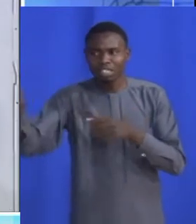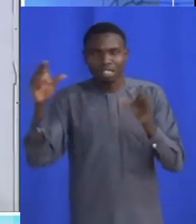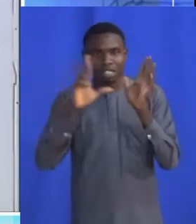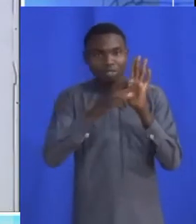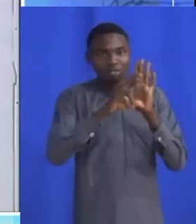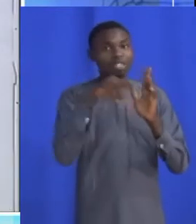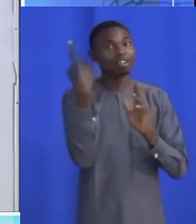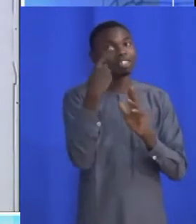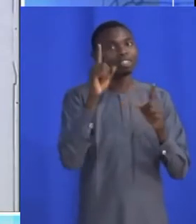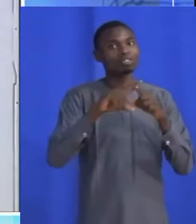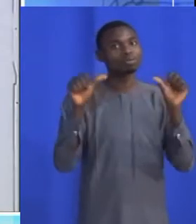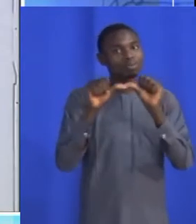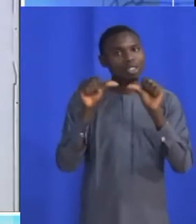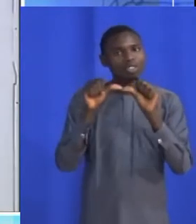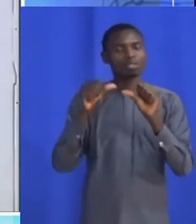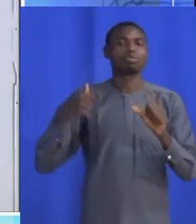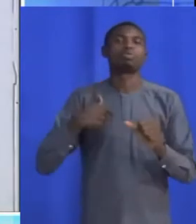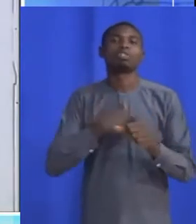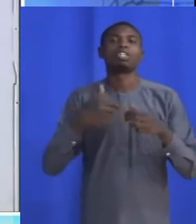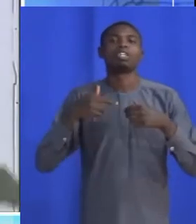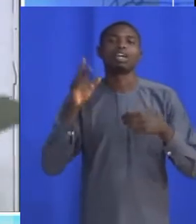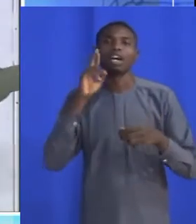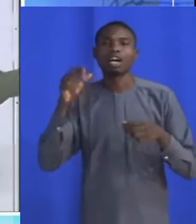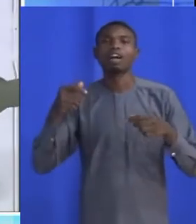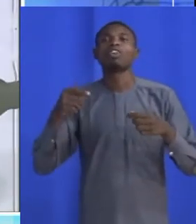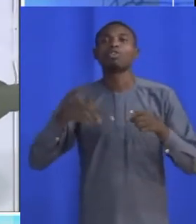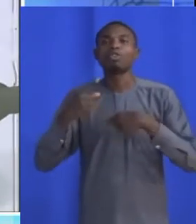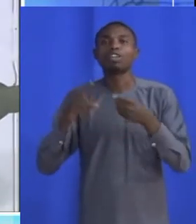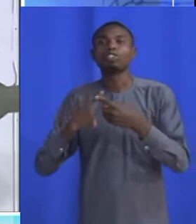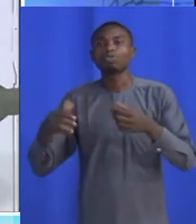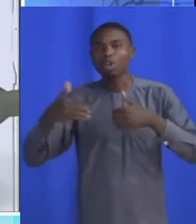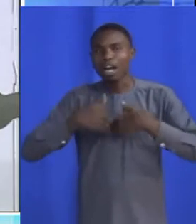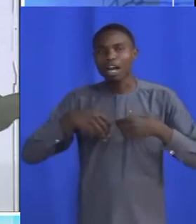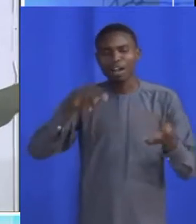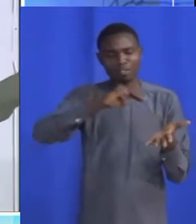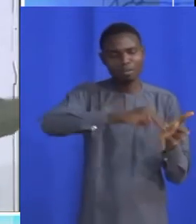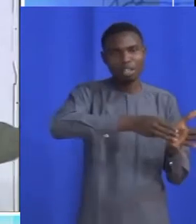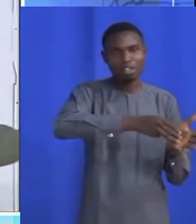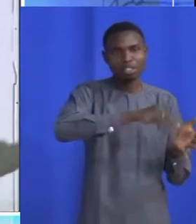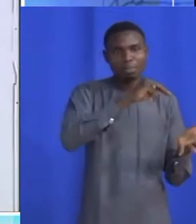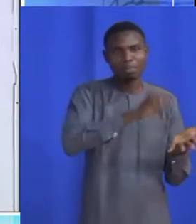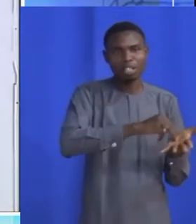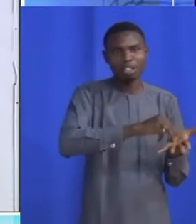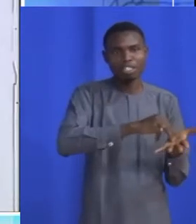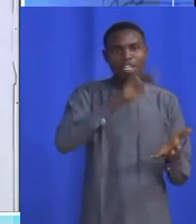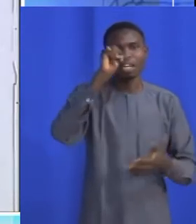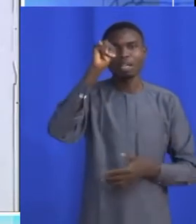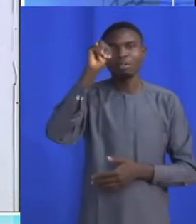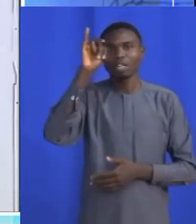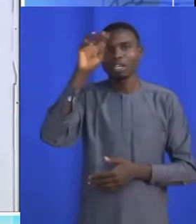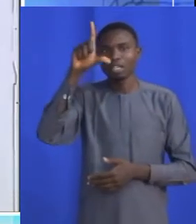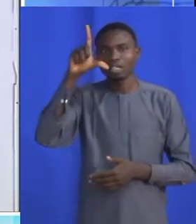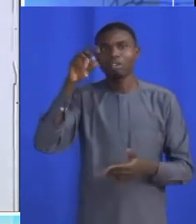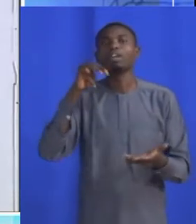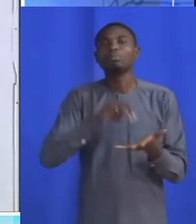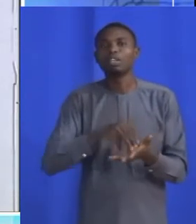Anytime you go to the court, you see one logo. You see somebody with dagger and then with a stick.